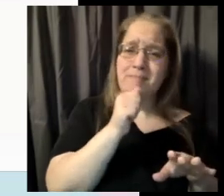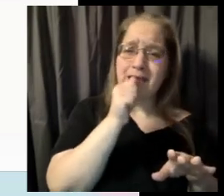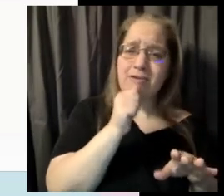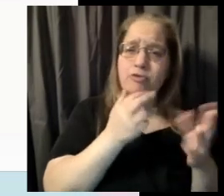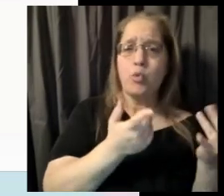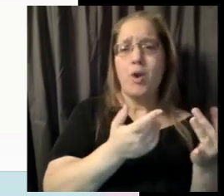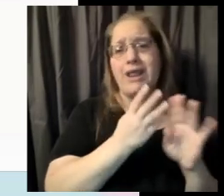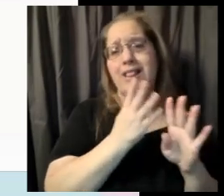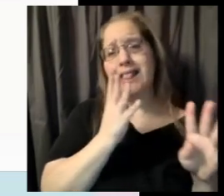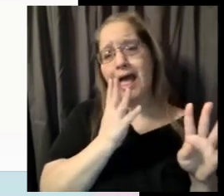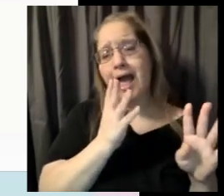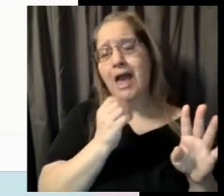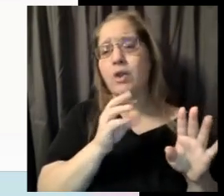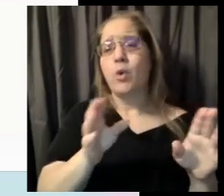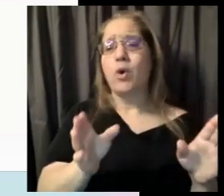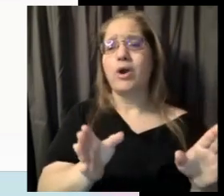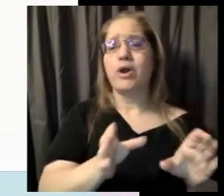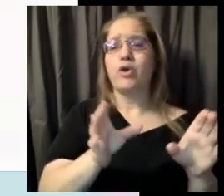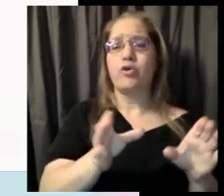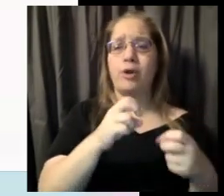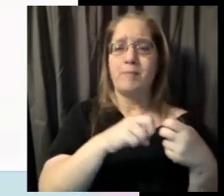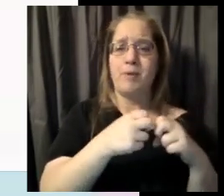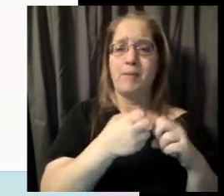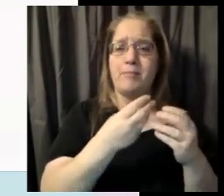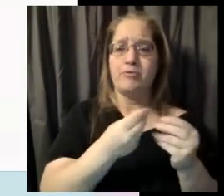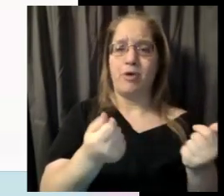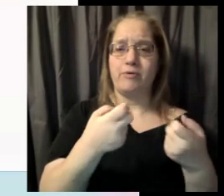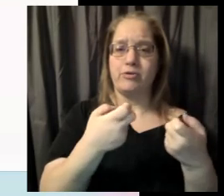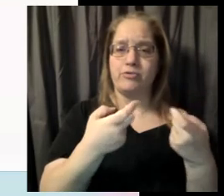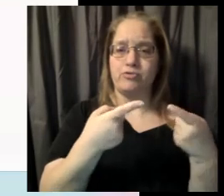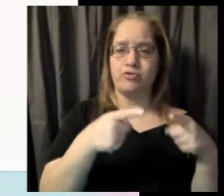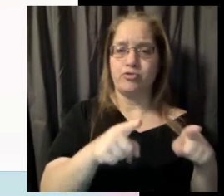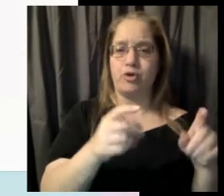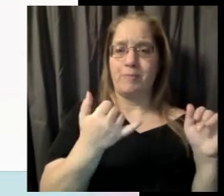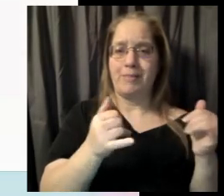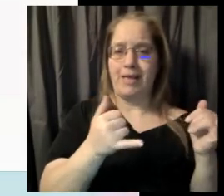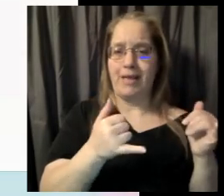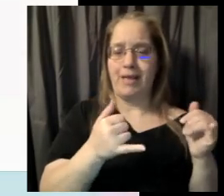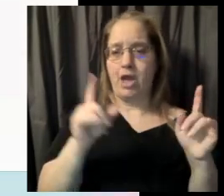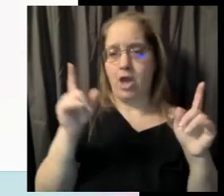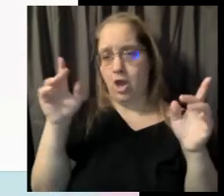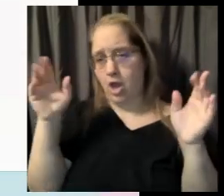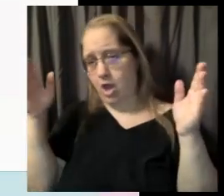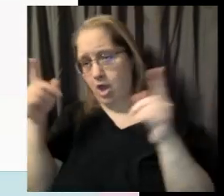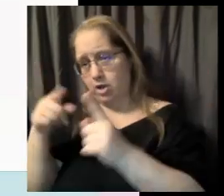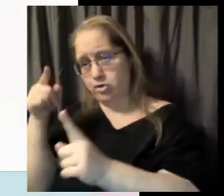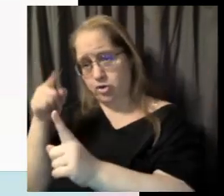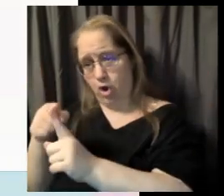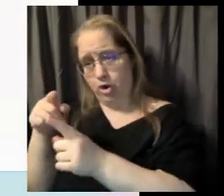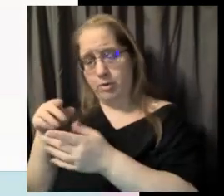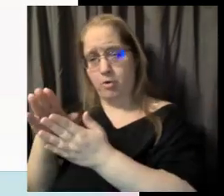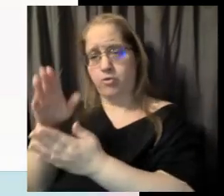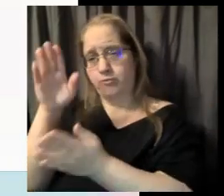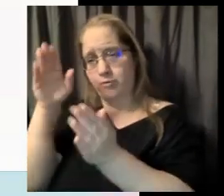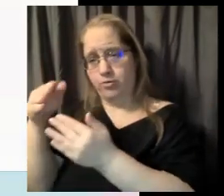in line or encouraging this problem solving during play. A targeted approach focuses on teaching specific